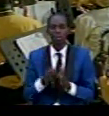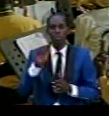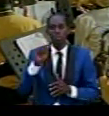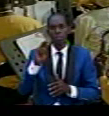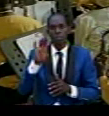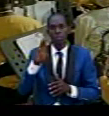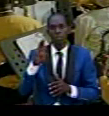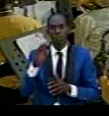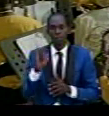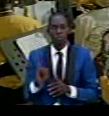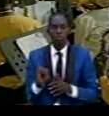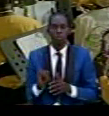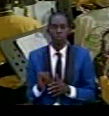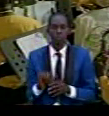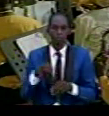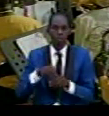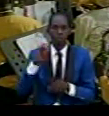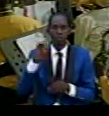live.